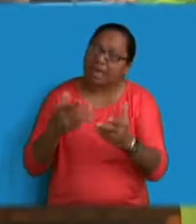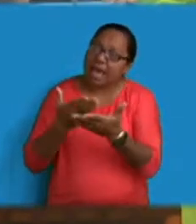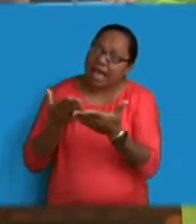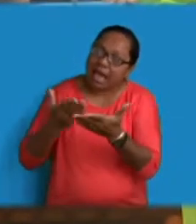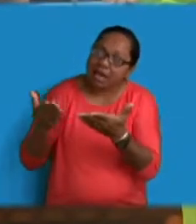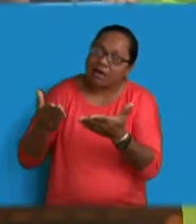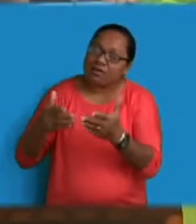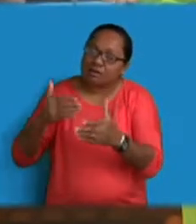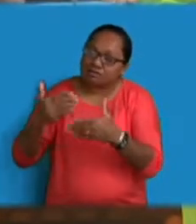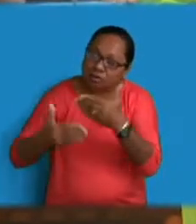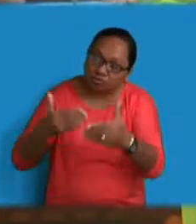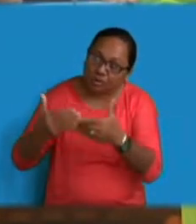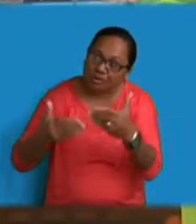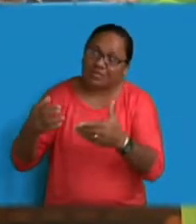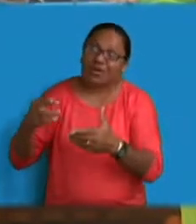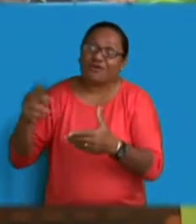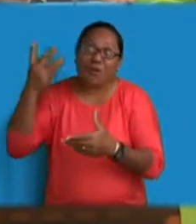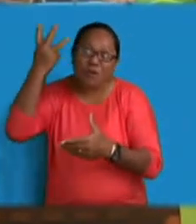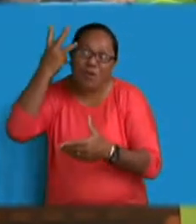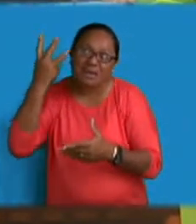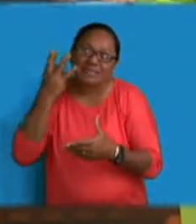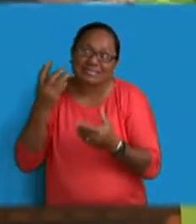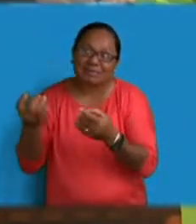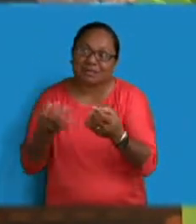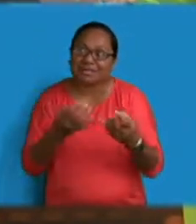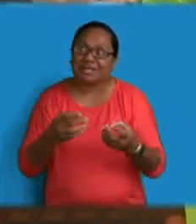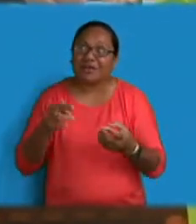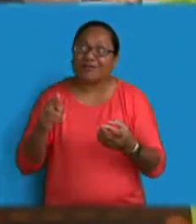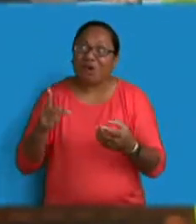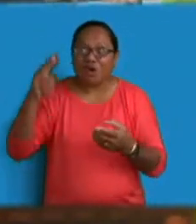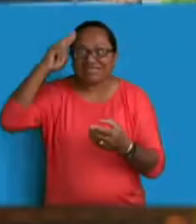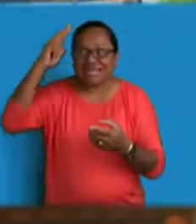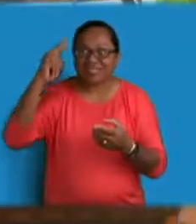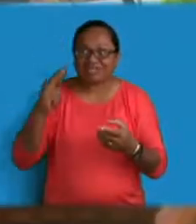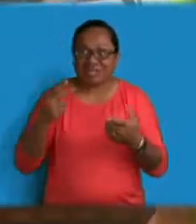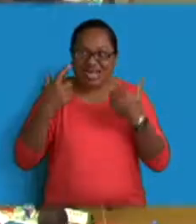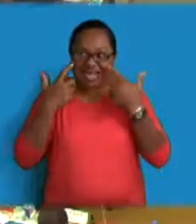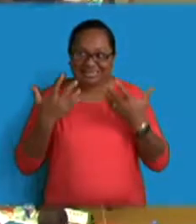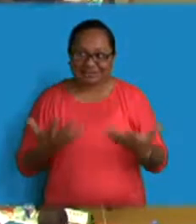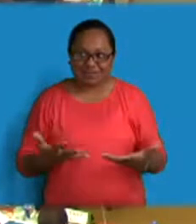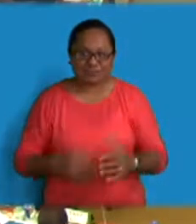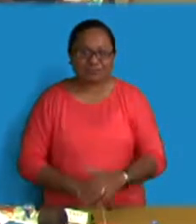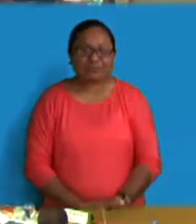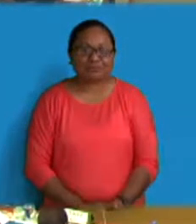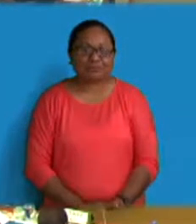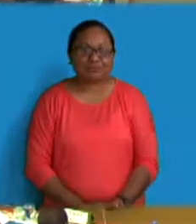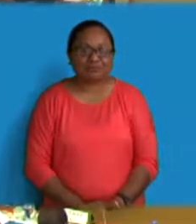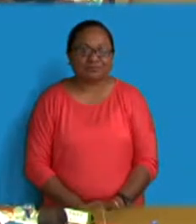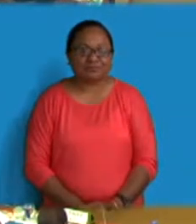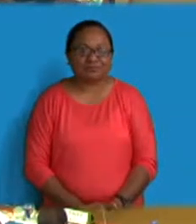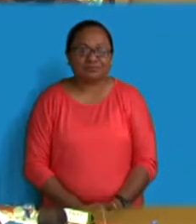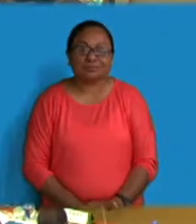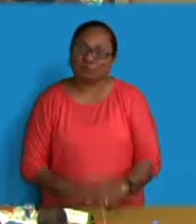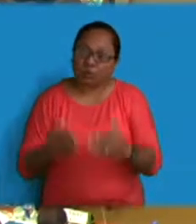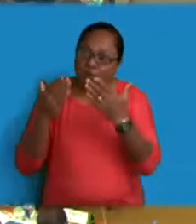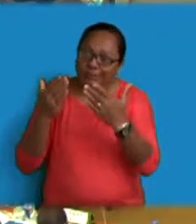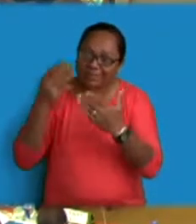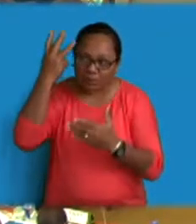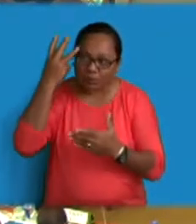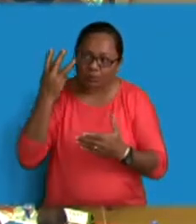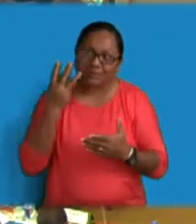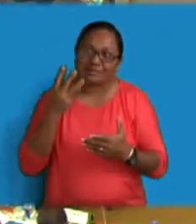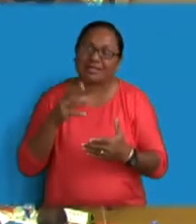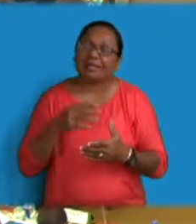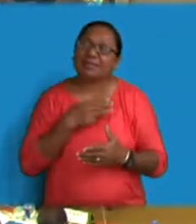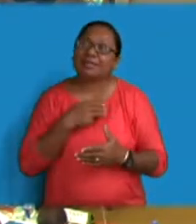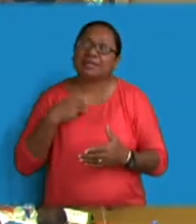National Women's Expo preparation? Thank you, Madam Speaker. Thank you, and I give the floor to the Honourable Minister for Women, Children and Poverty Alleviation.